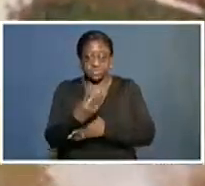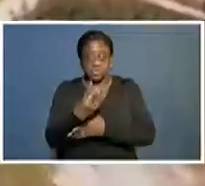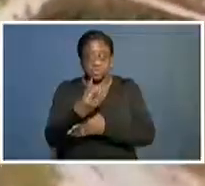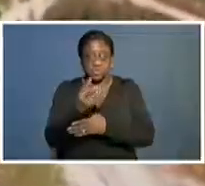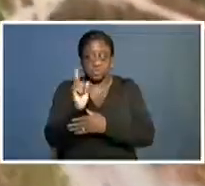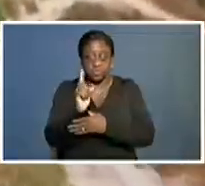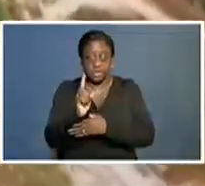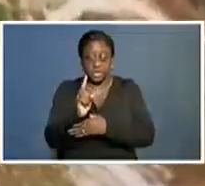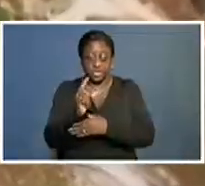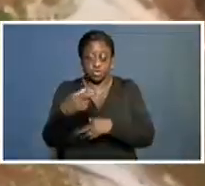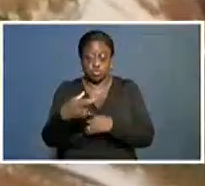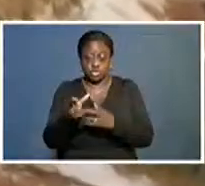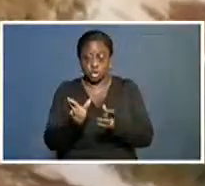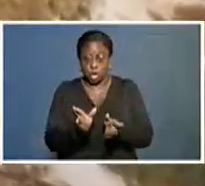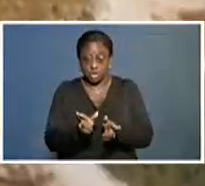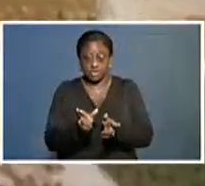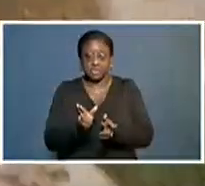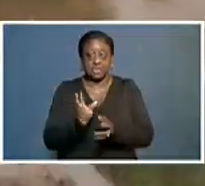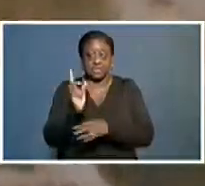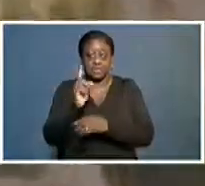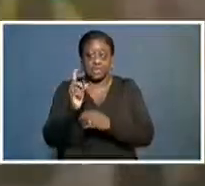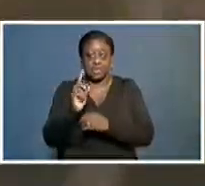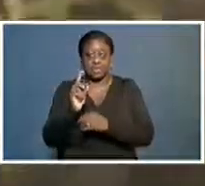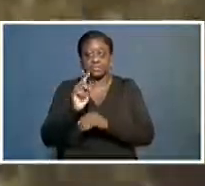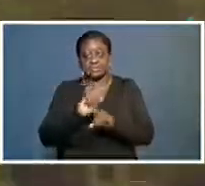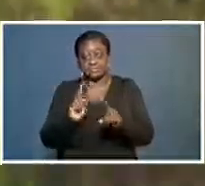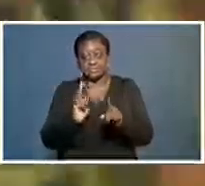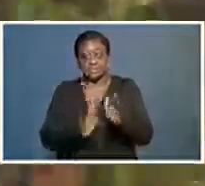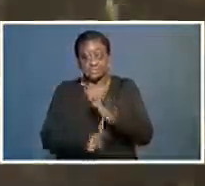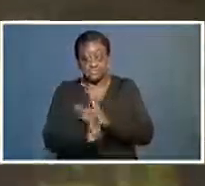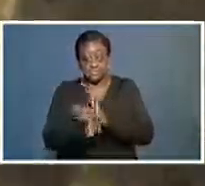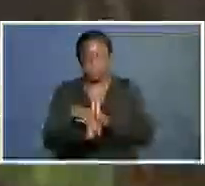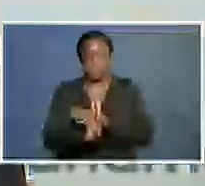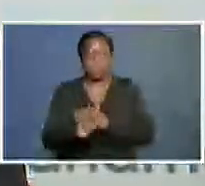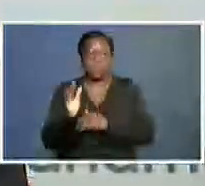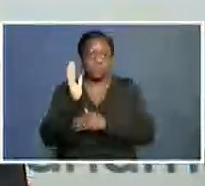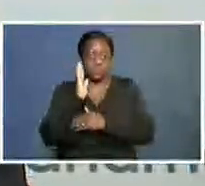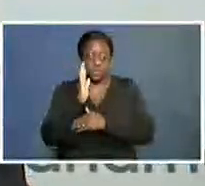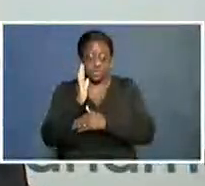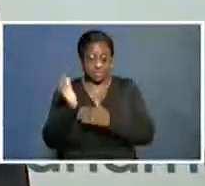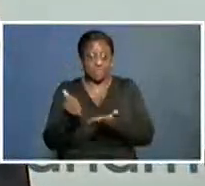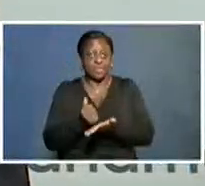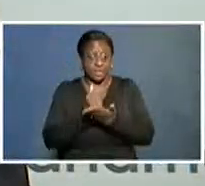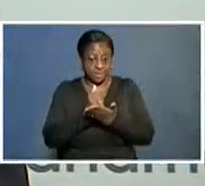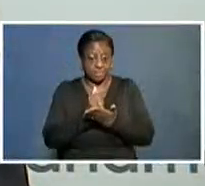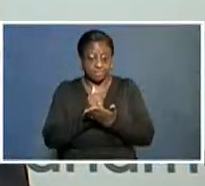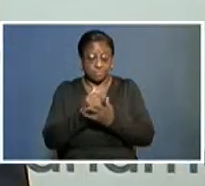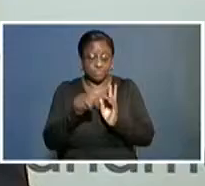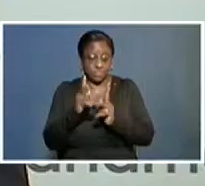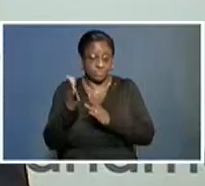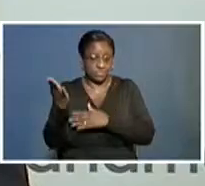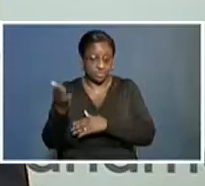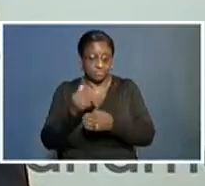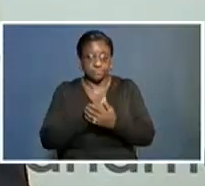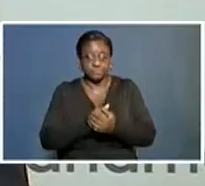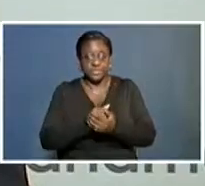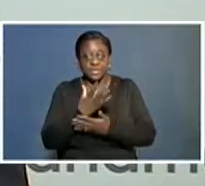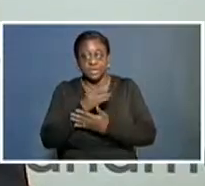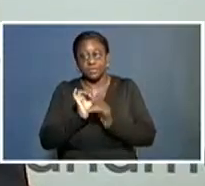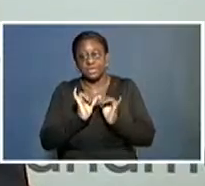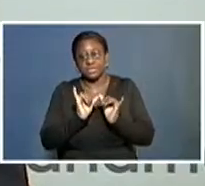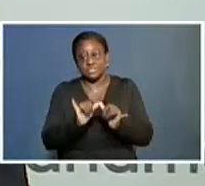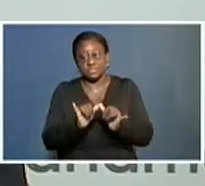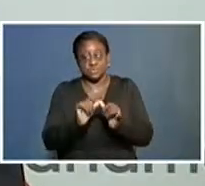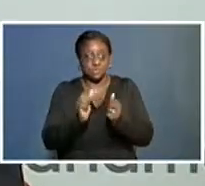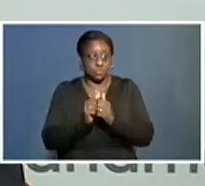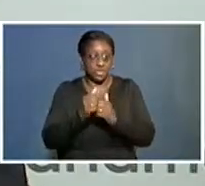Key Resort that, along with other projects, will bring employment for residents. As the rebound continue with